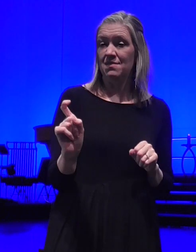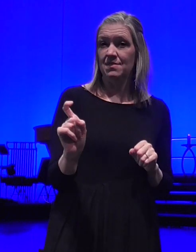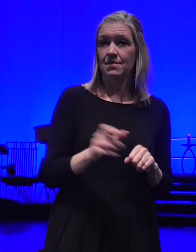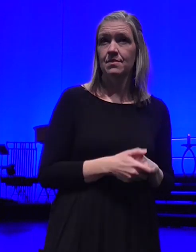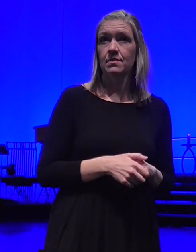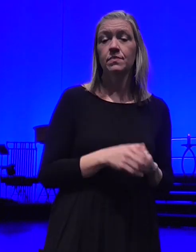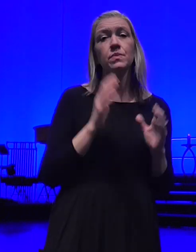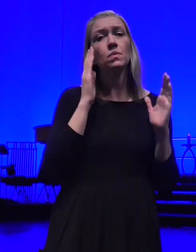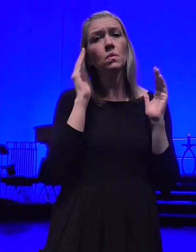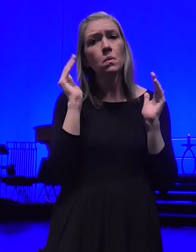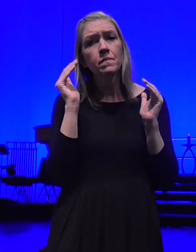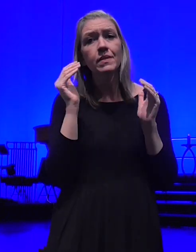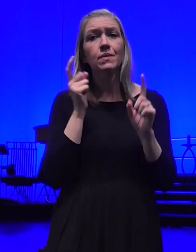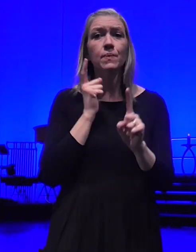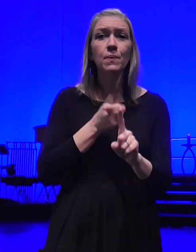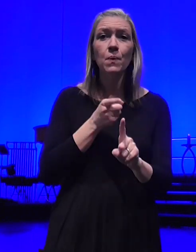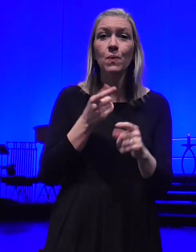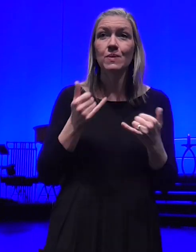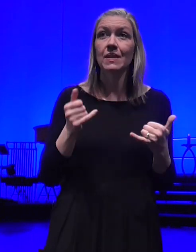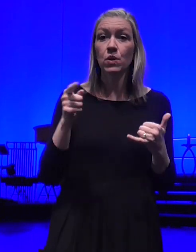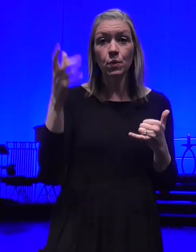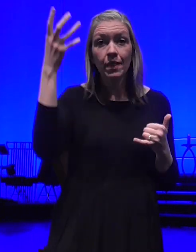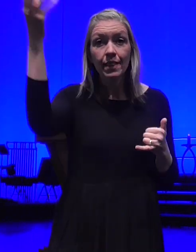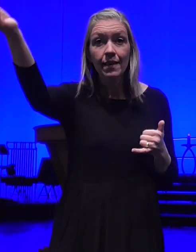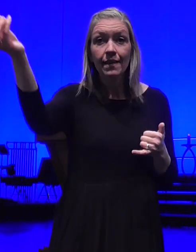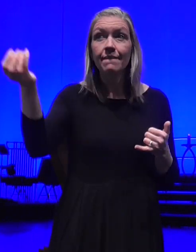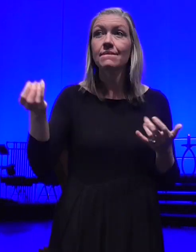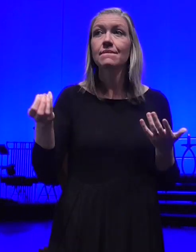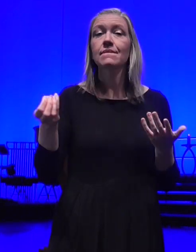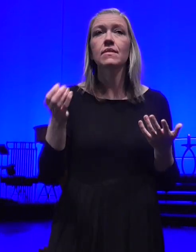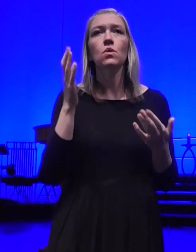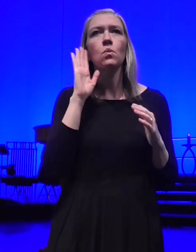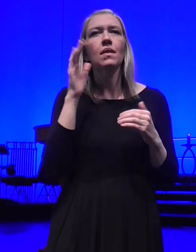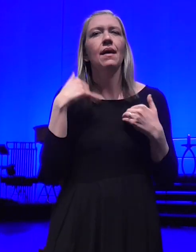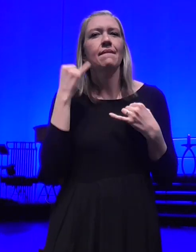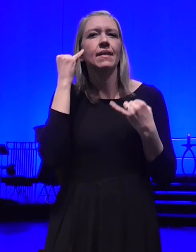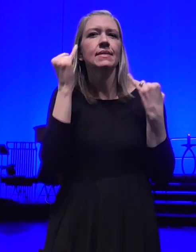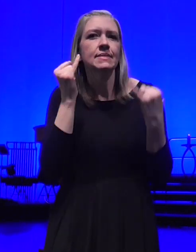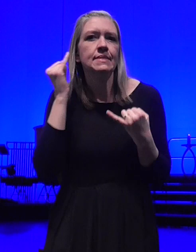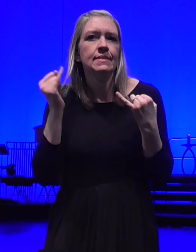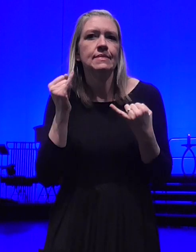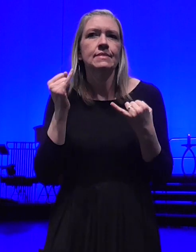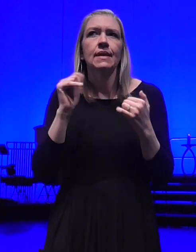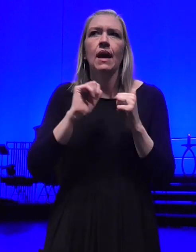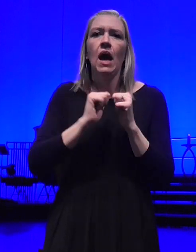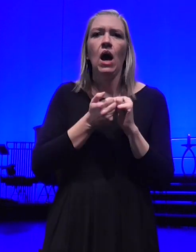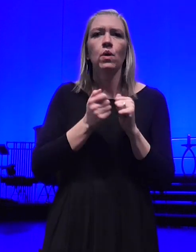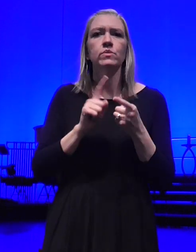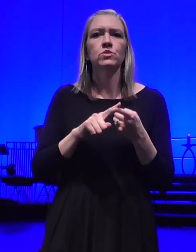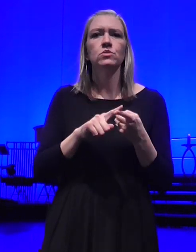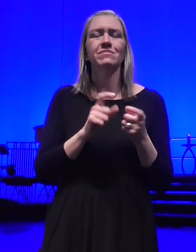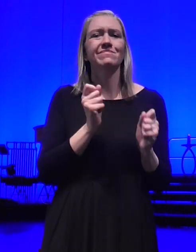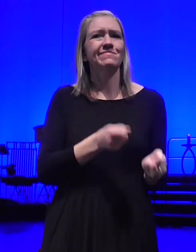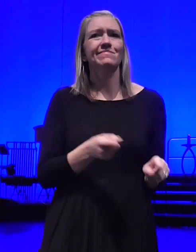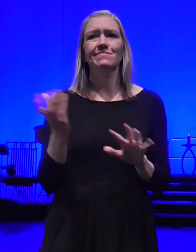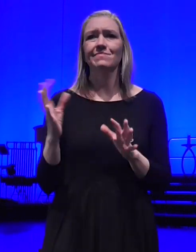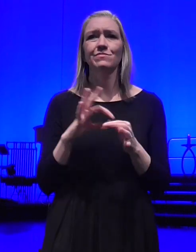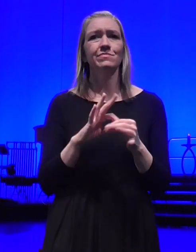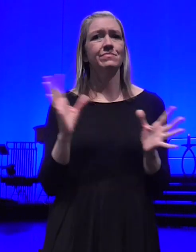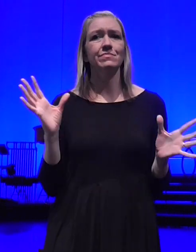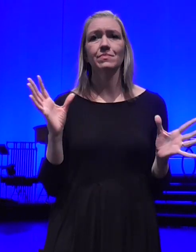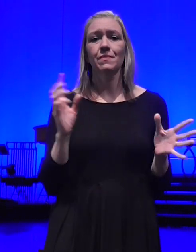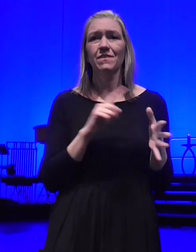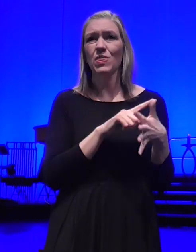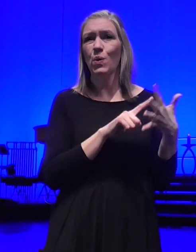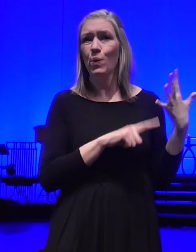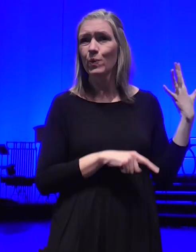Hopefully today when you leave here, you'll have some idea of how you can start working to remove these things so that